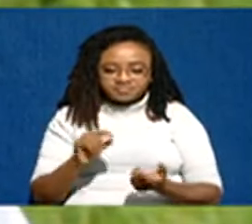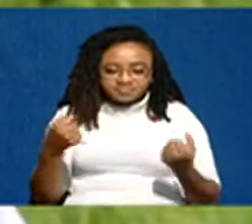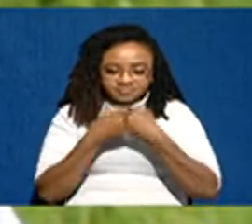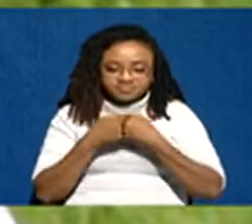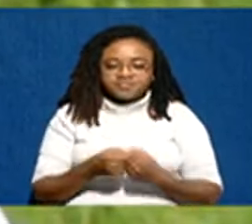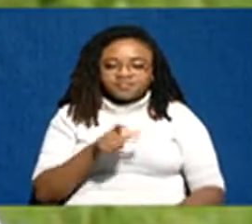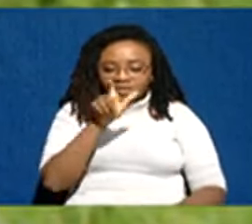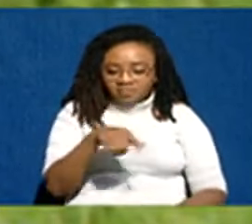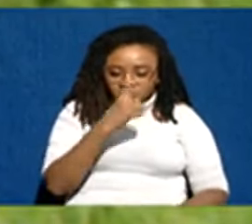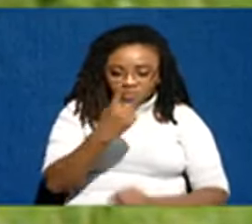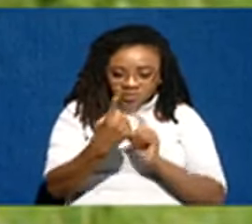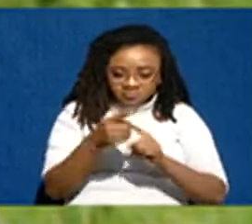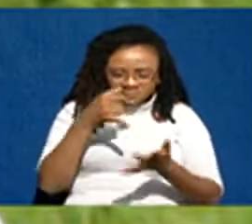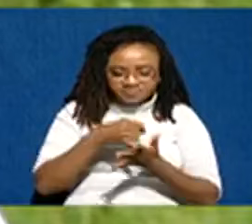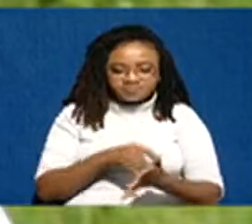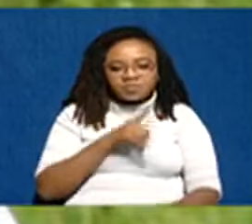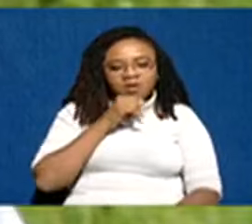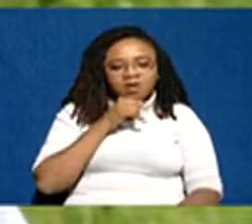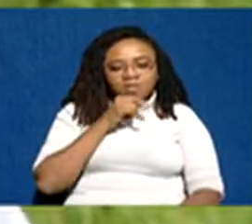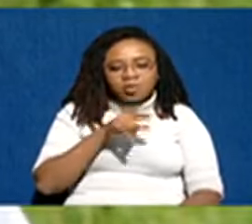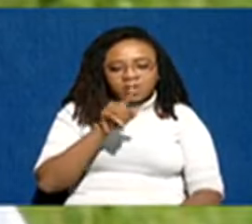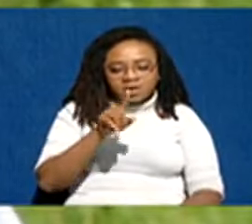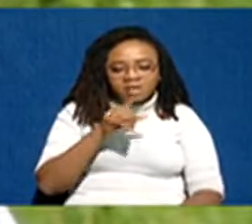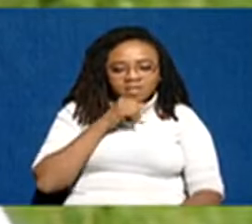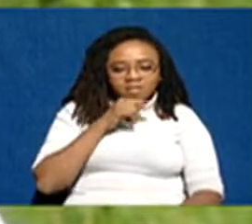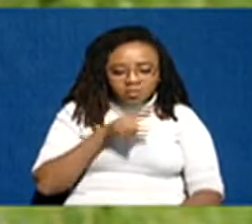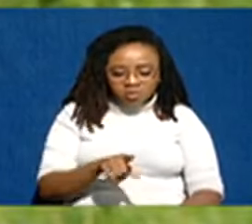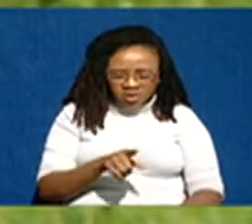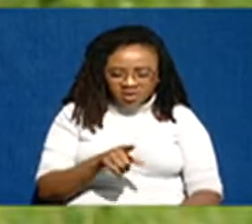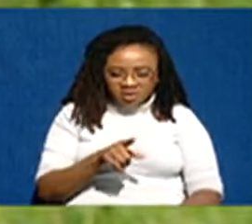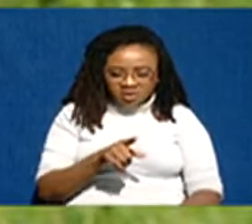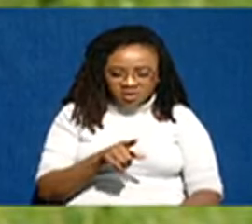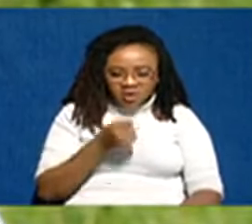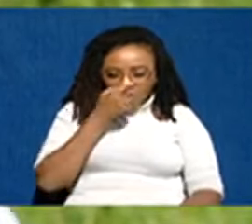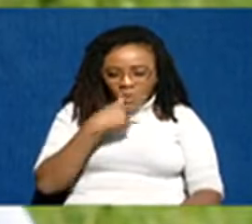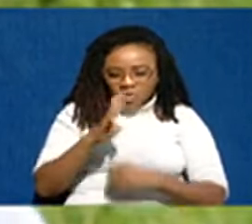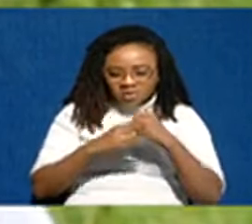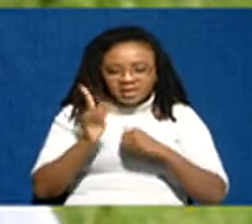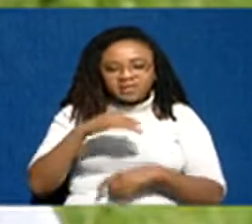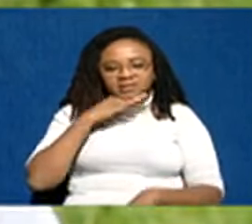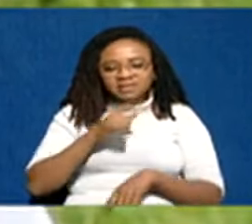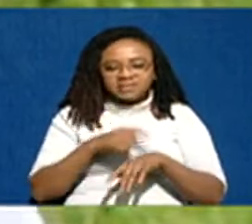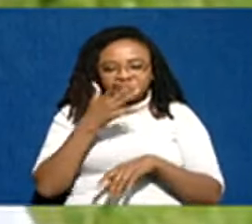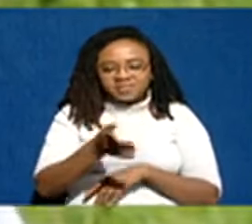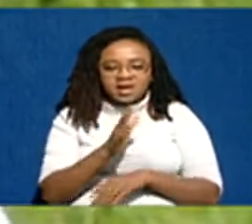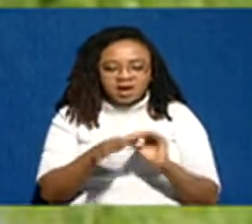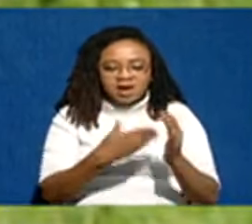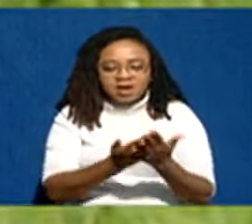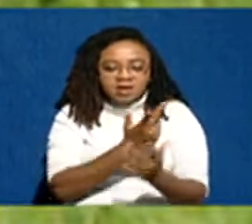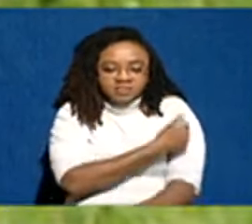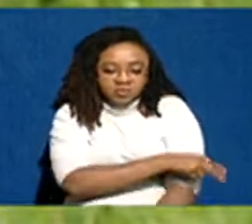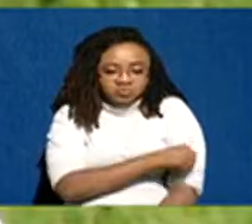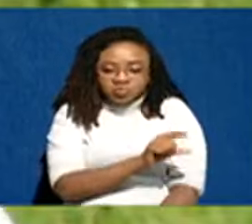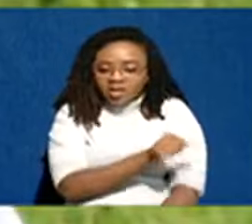victims, a nine-year-old boy, succumbed on arrival at the hospital. The rest of the patients